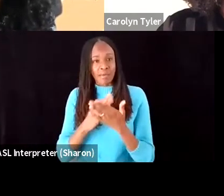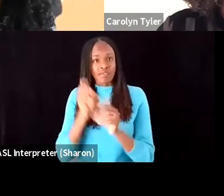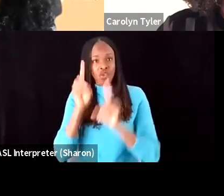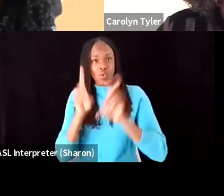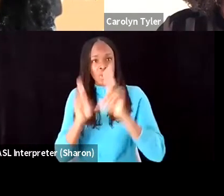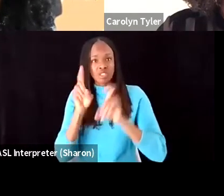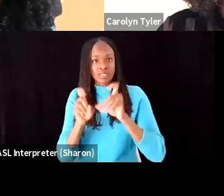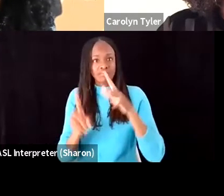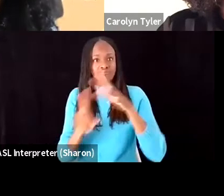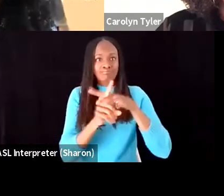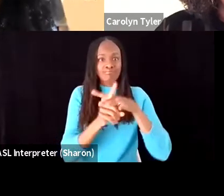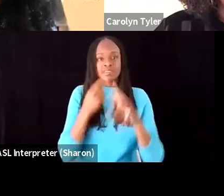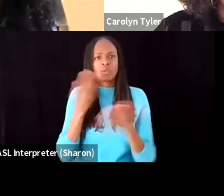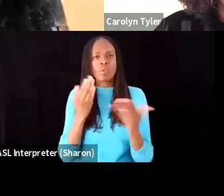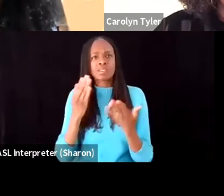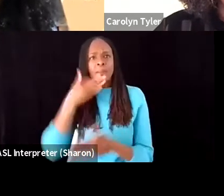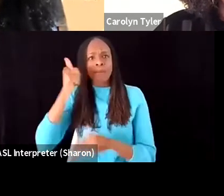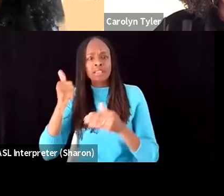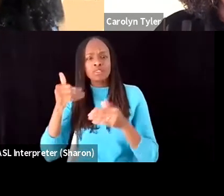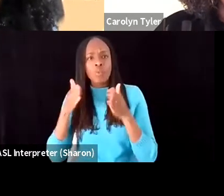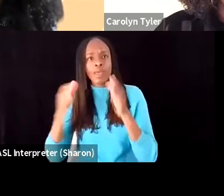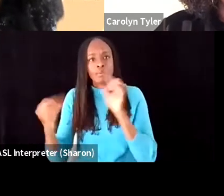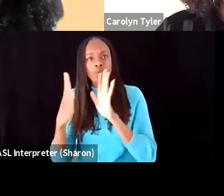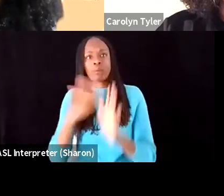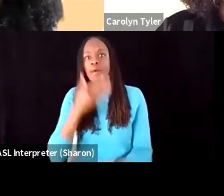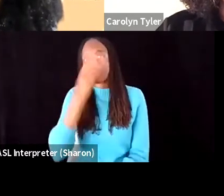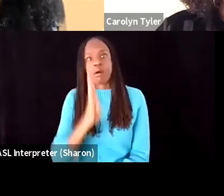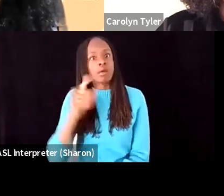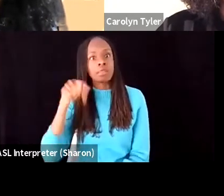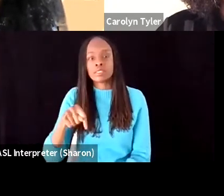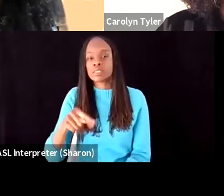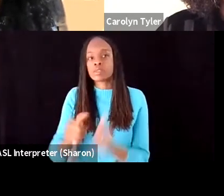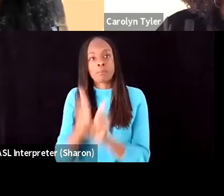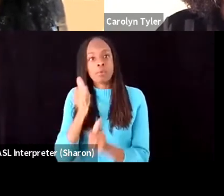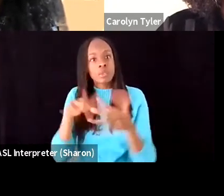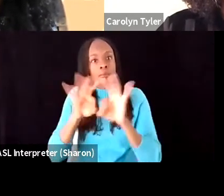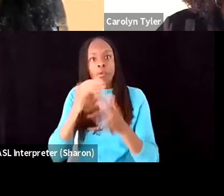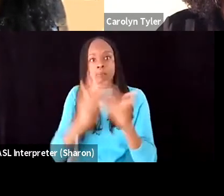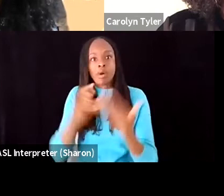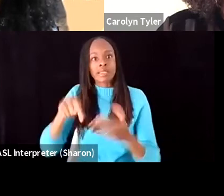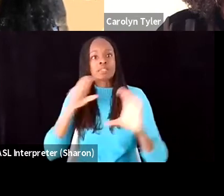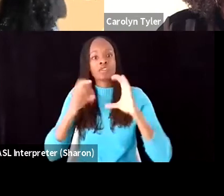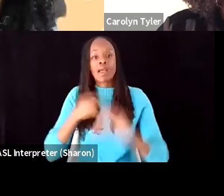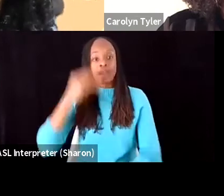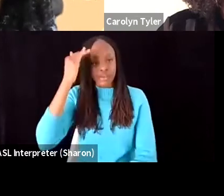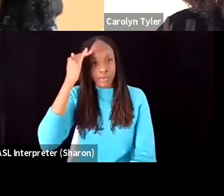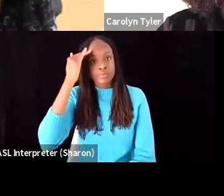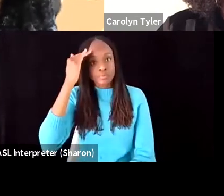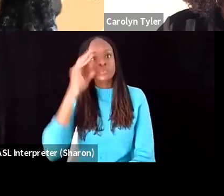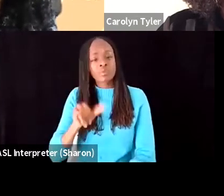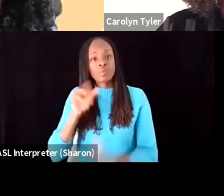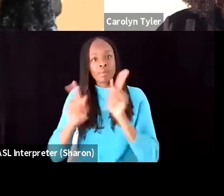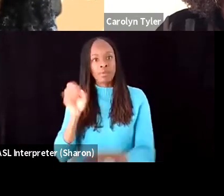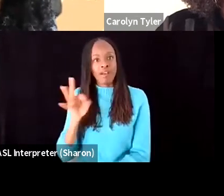here saying, what's the best way to approach? My God, this is the most important part of this conversation, because I know that people of